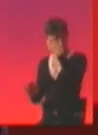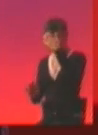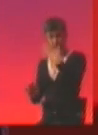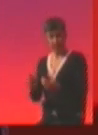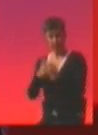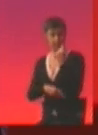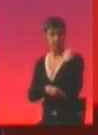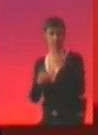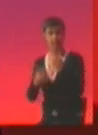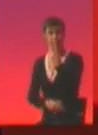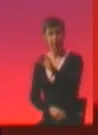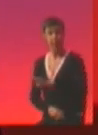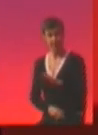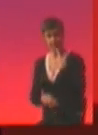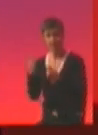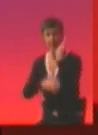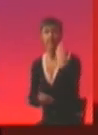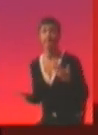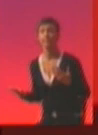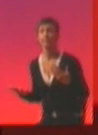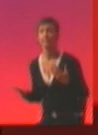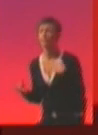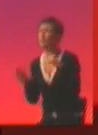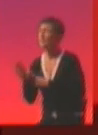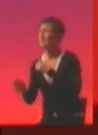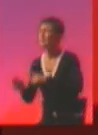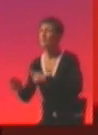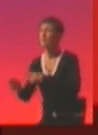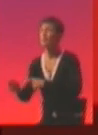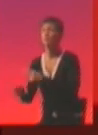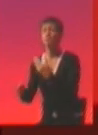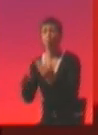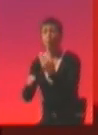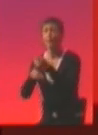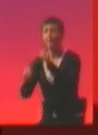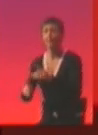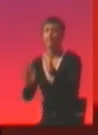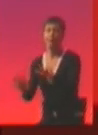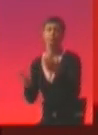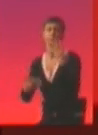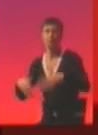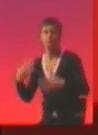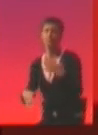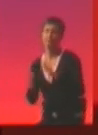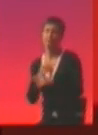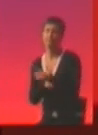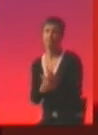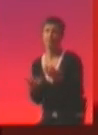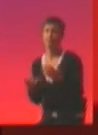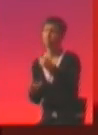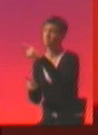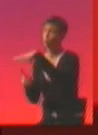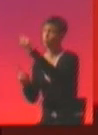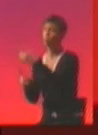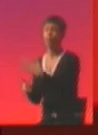in the 1930s. And for years, working people paid that price. It's what the Tory